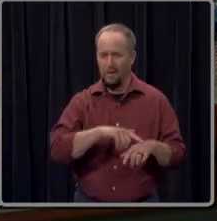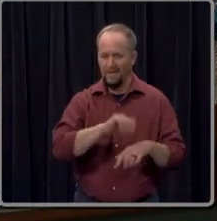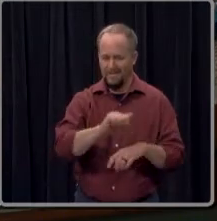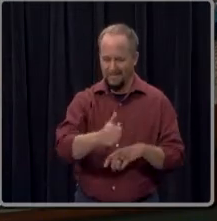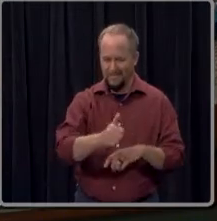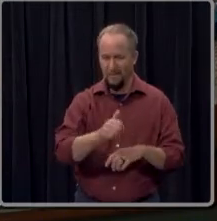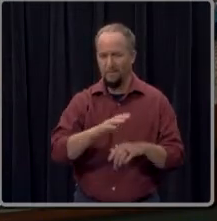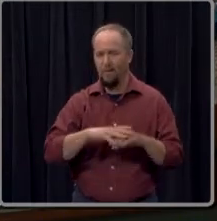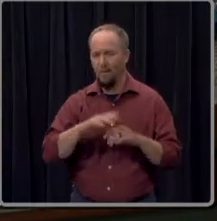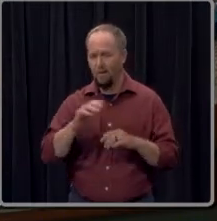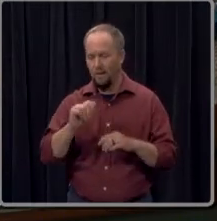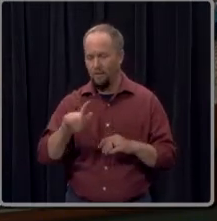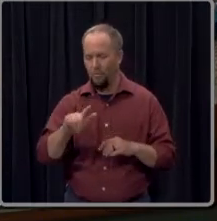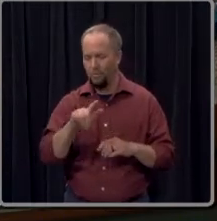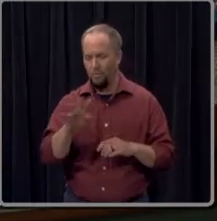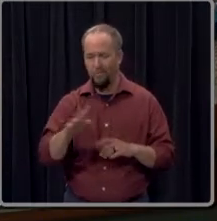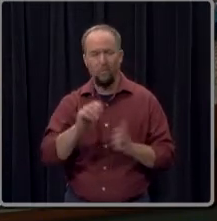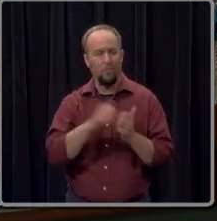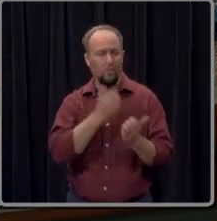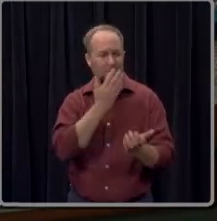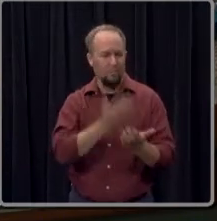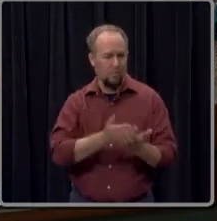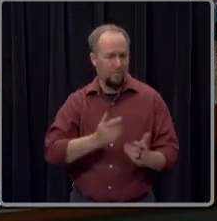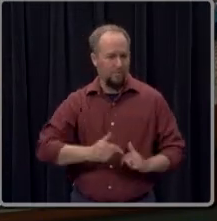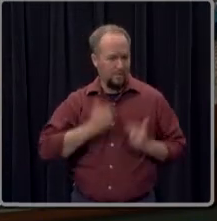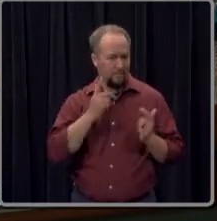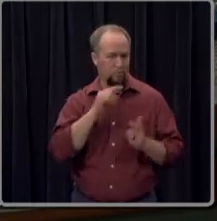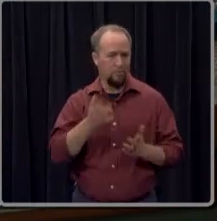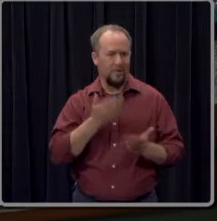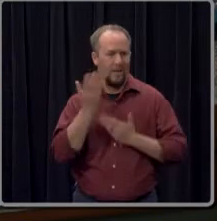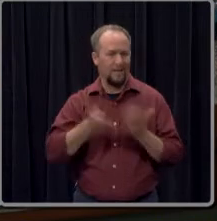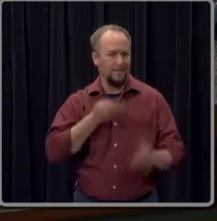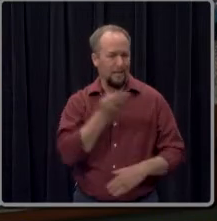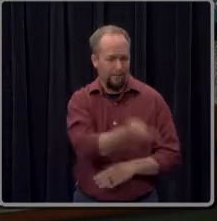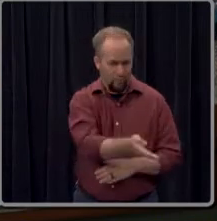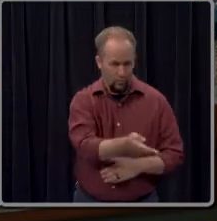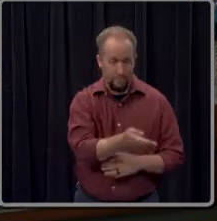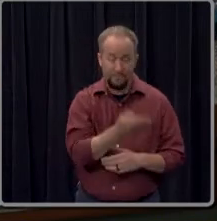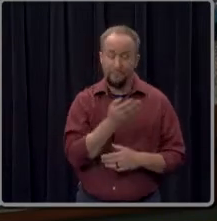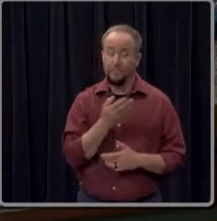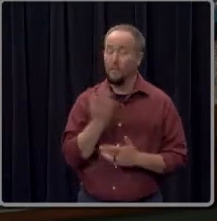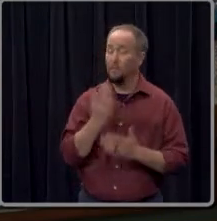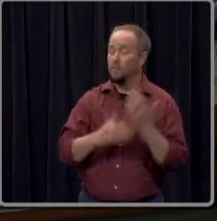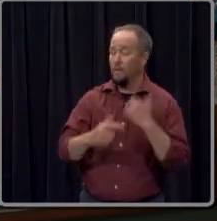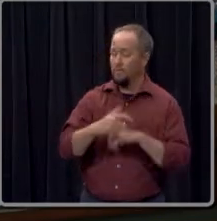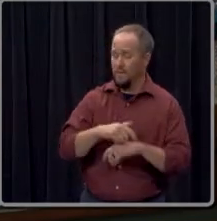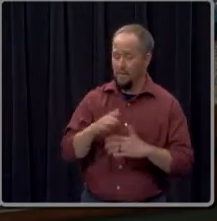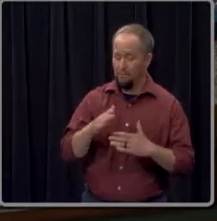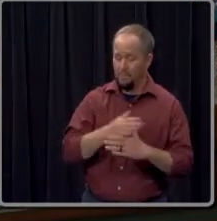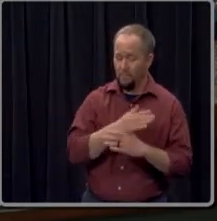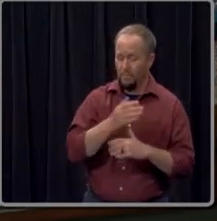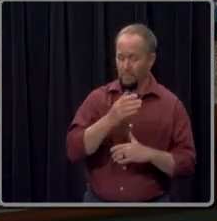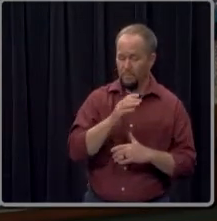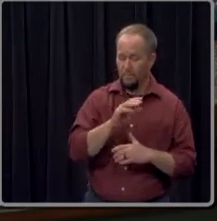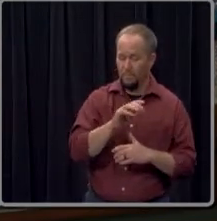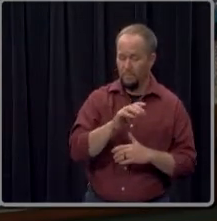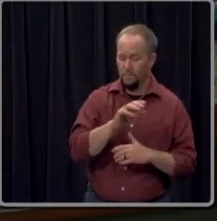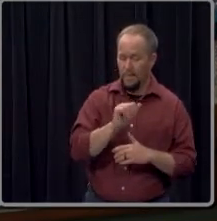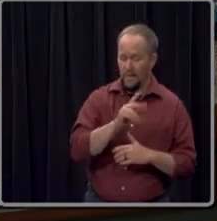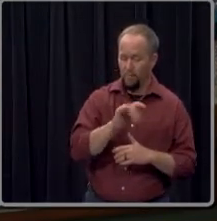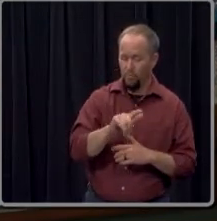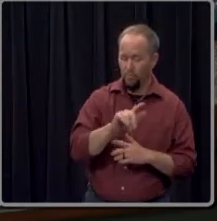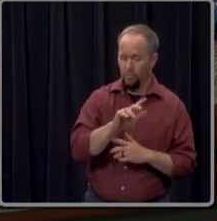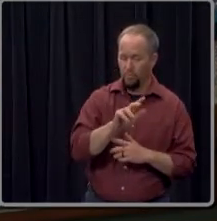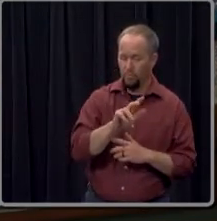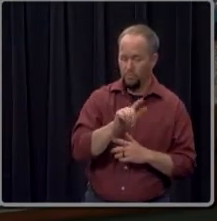proof of residency, and they should be hand delivered. Sometime between the 24th and May 3rd, we're